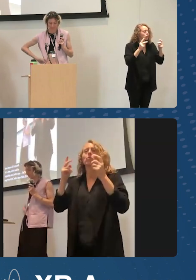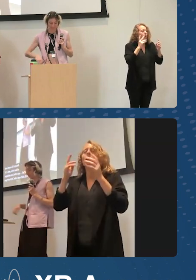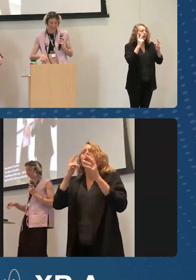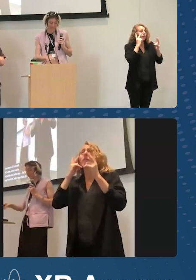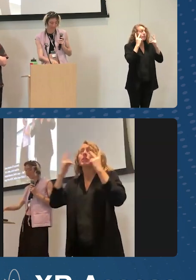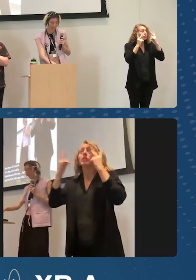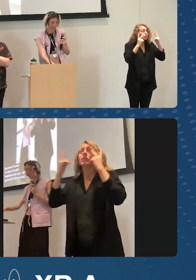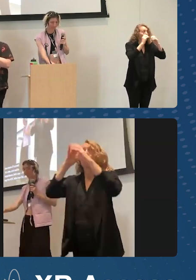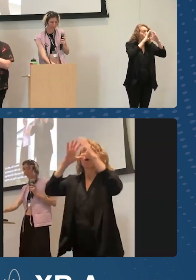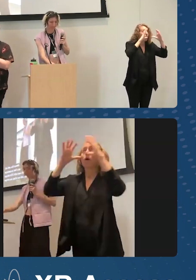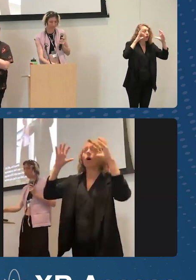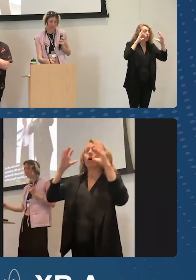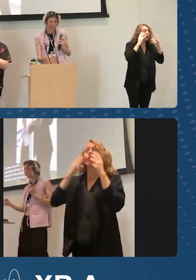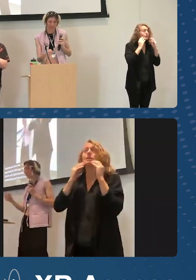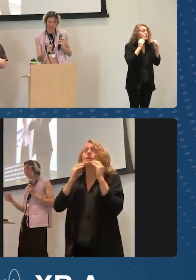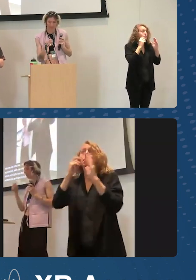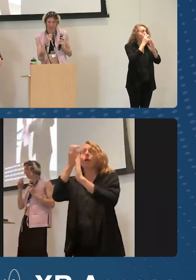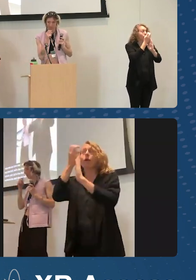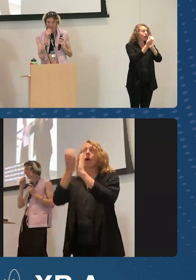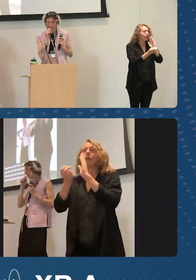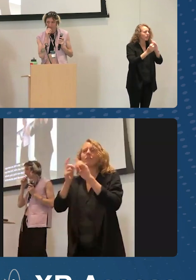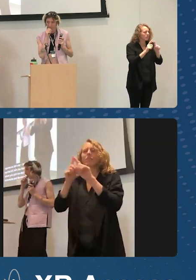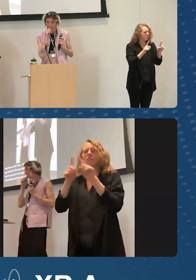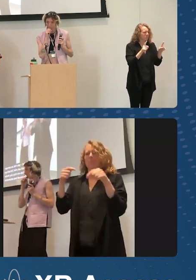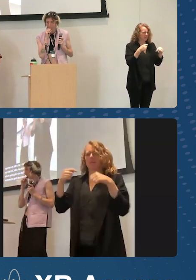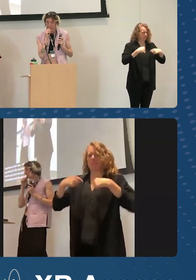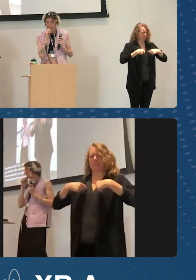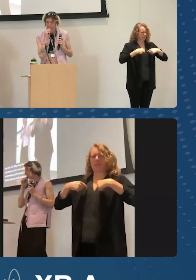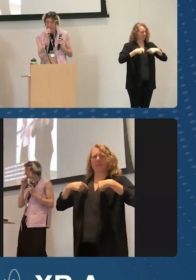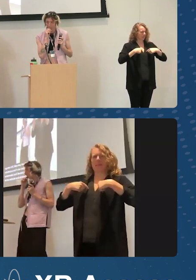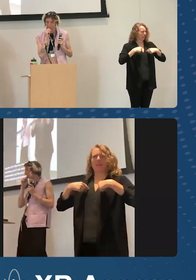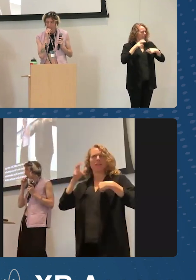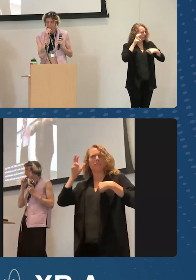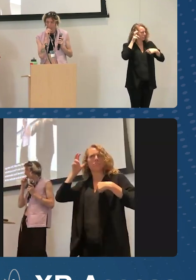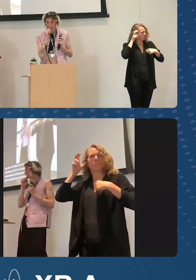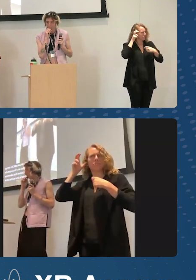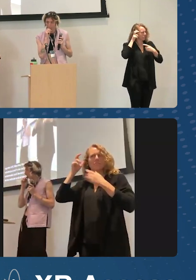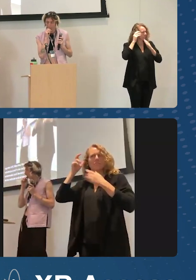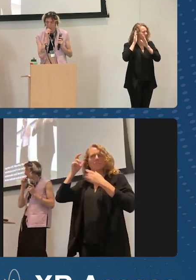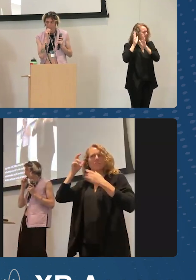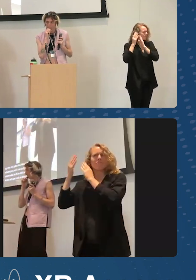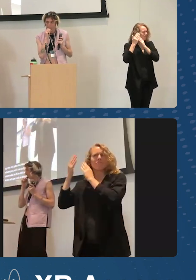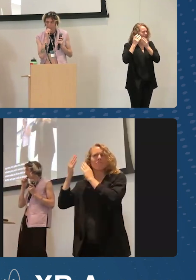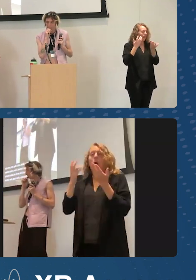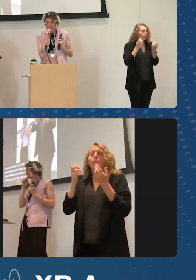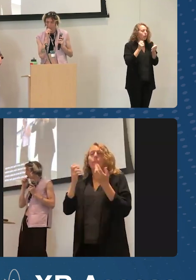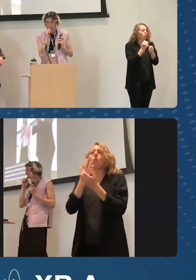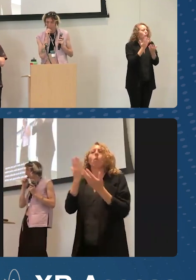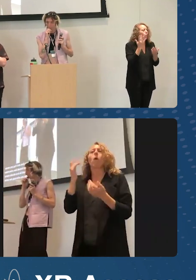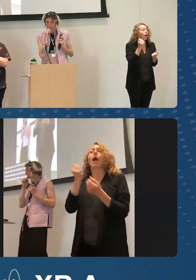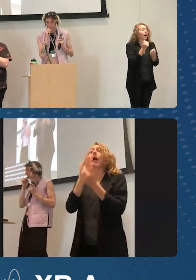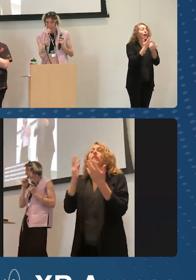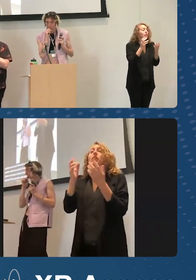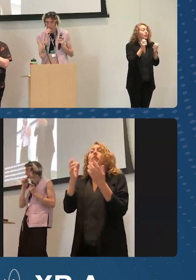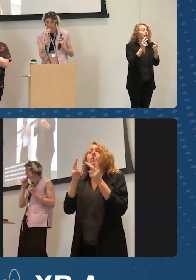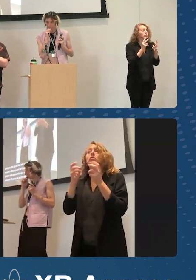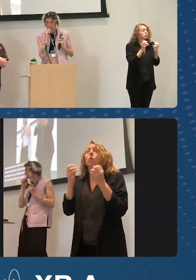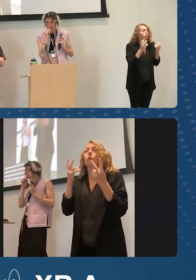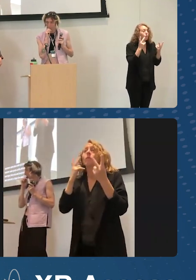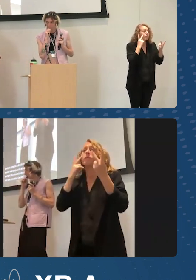thing. But where is that for me, right? Why does everything have to be so ocular centric? And then why does there even have to be